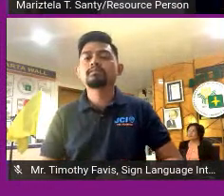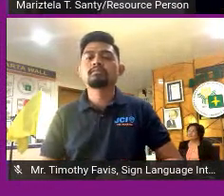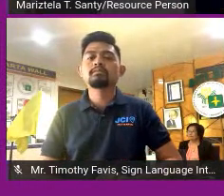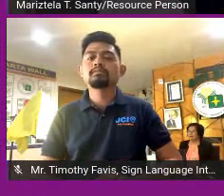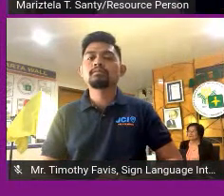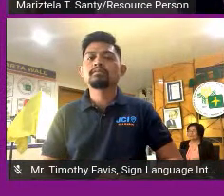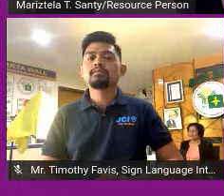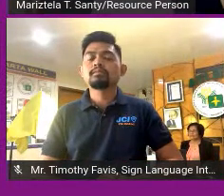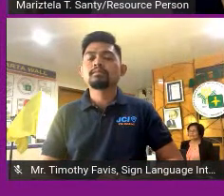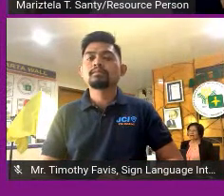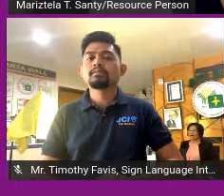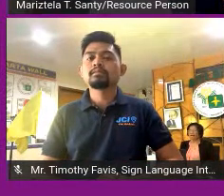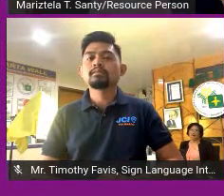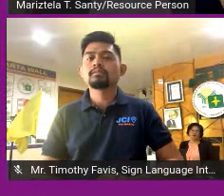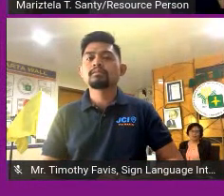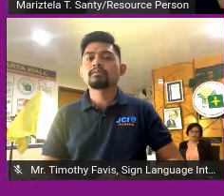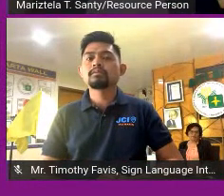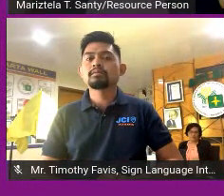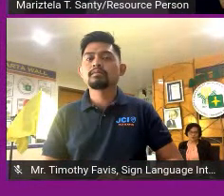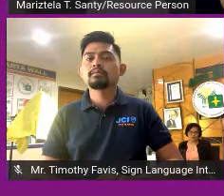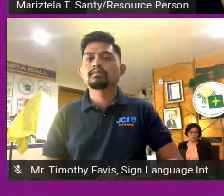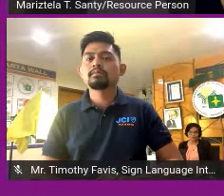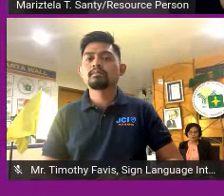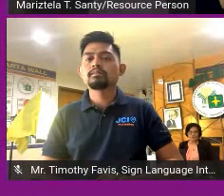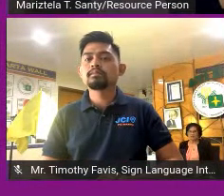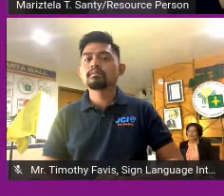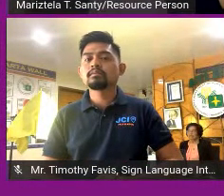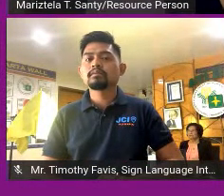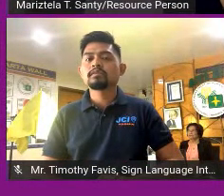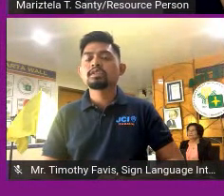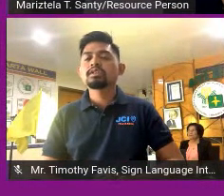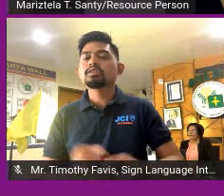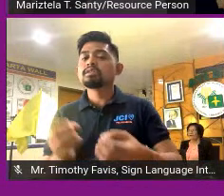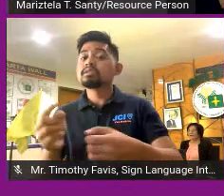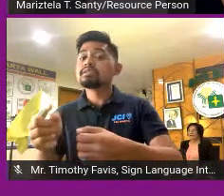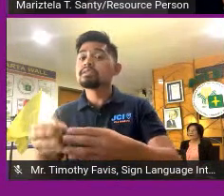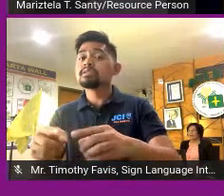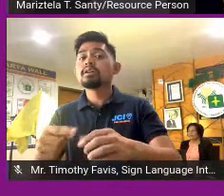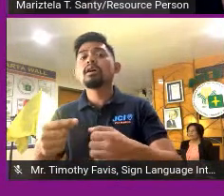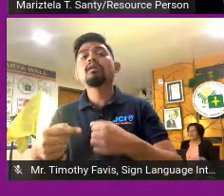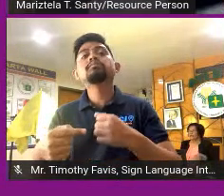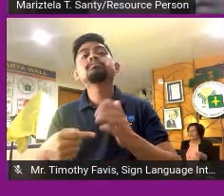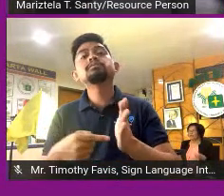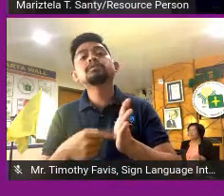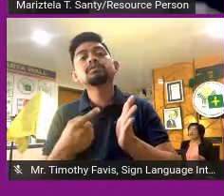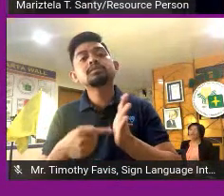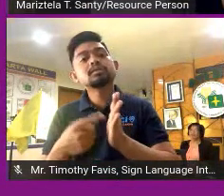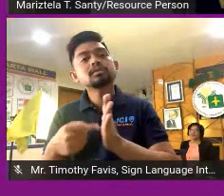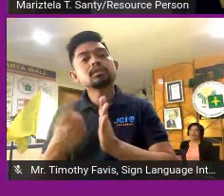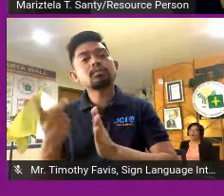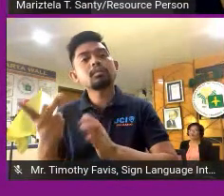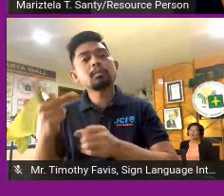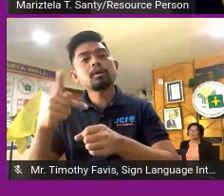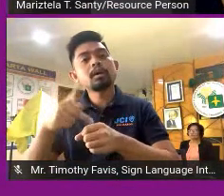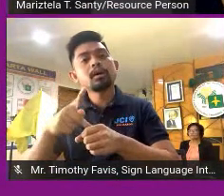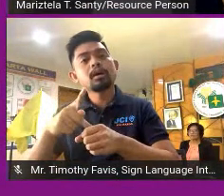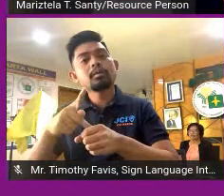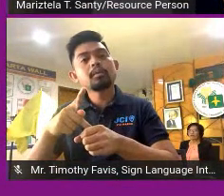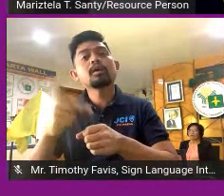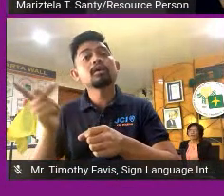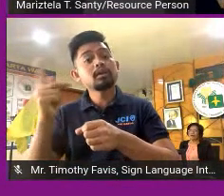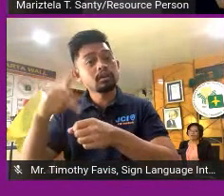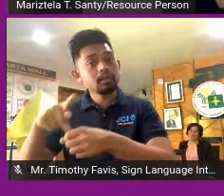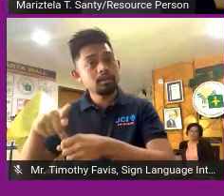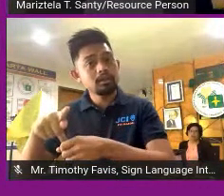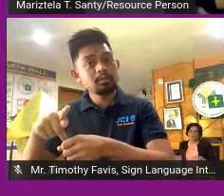most of our participants are on the level 2, and based on the scores,